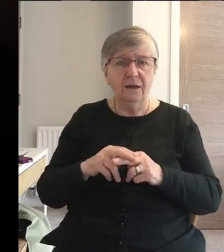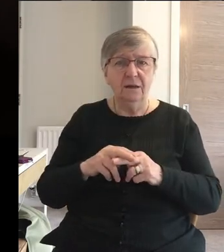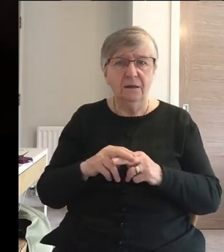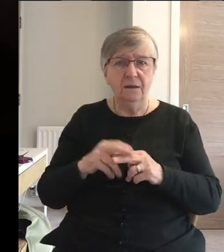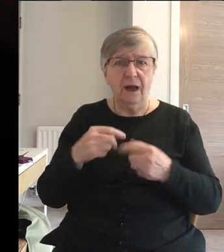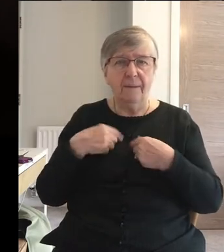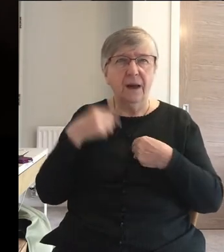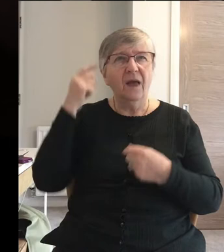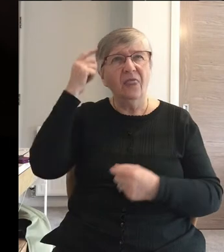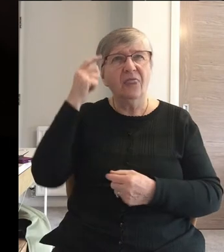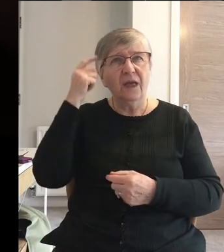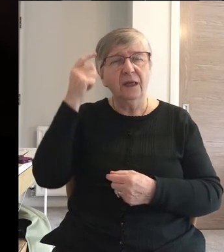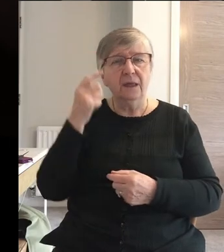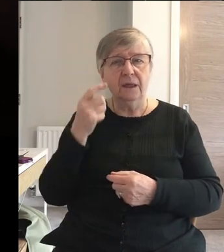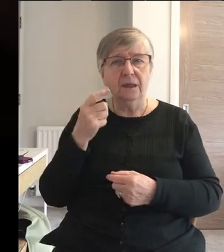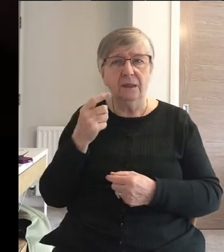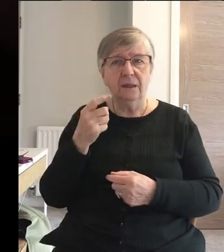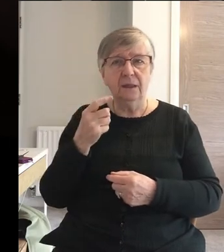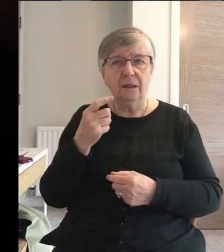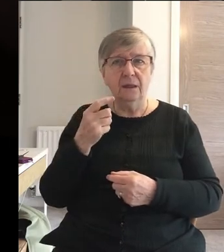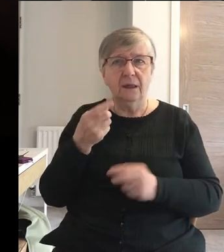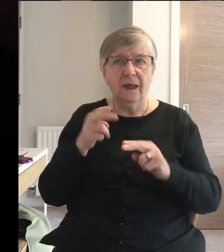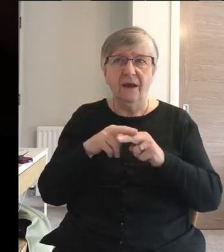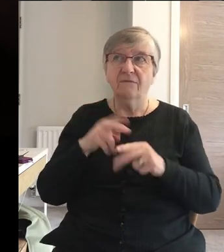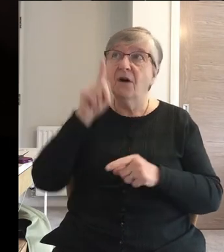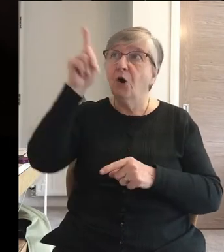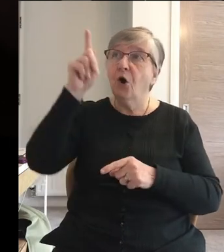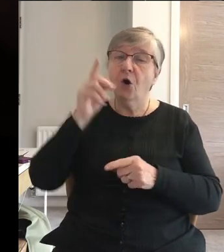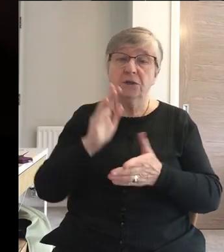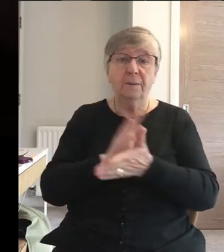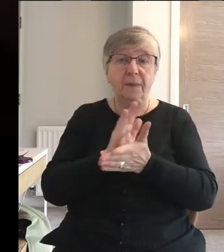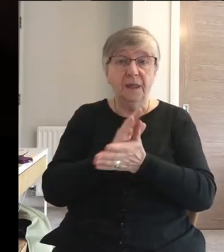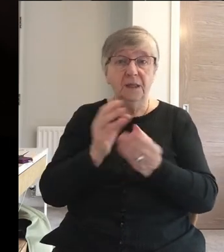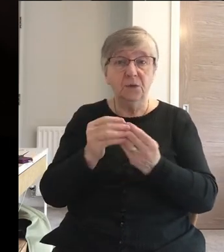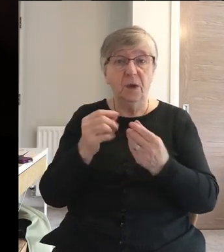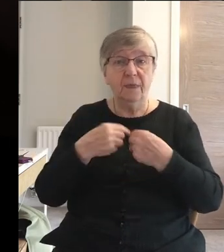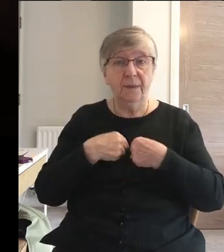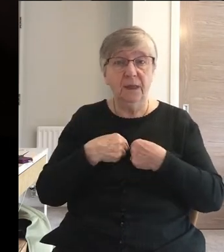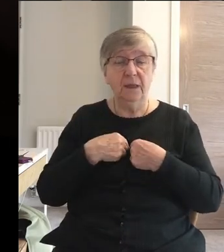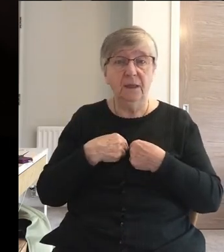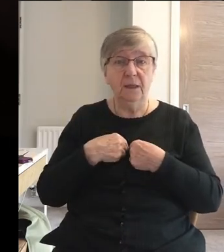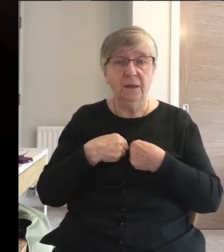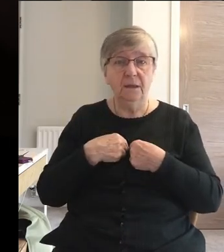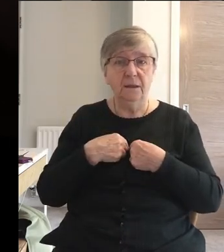Am I considering whether or not he is pleased with me?